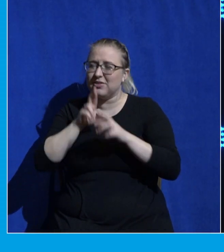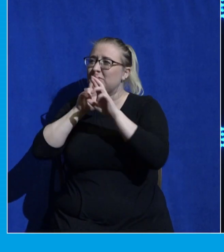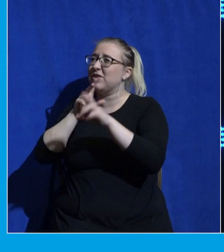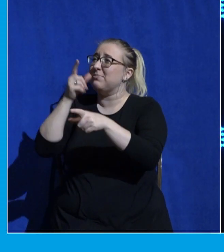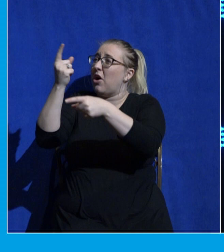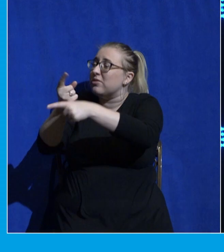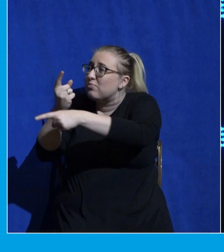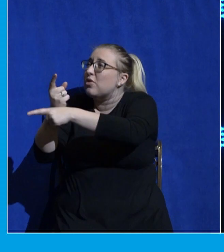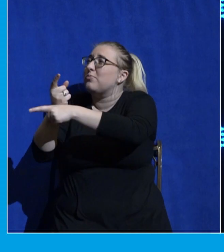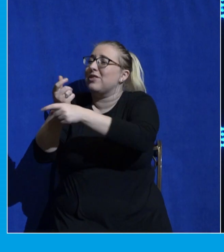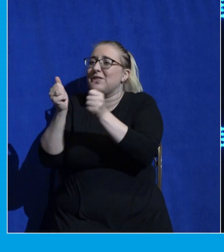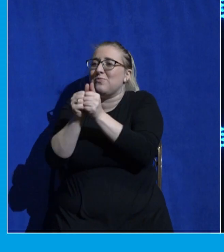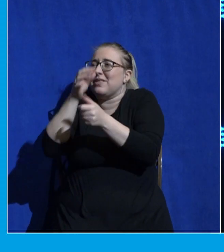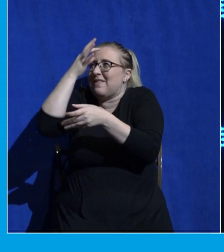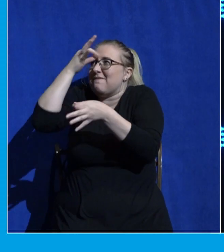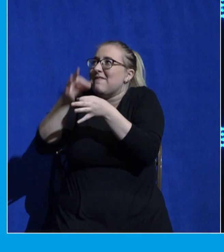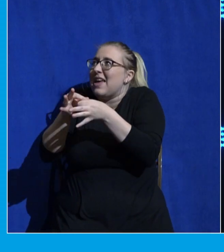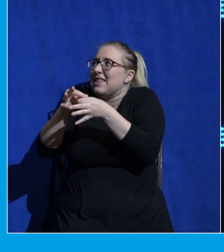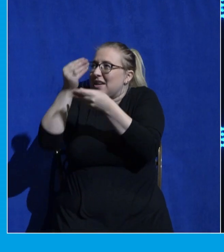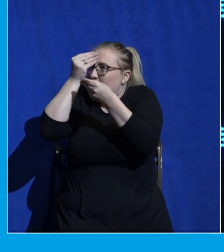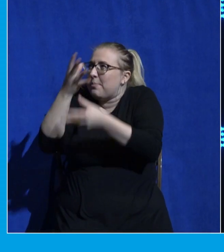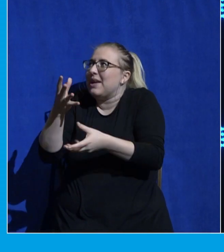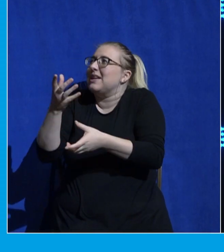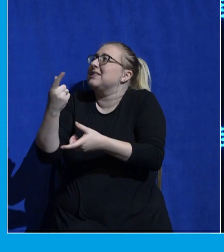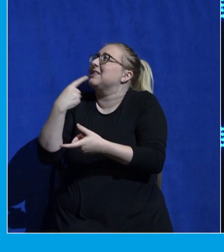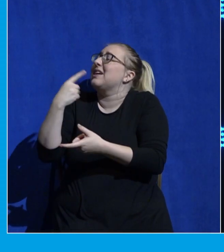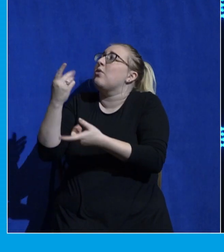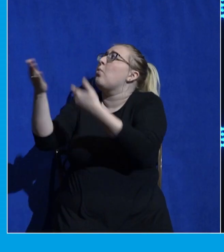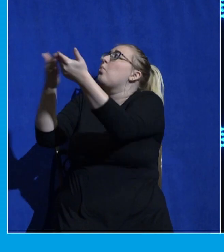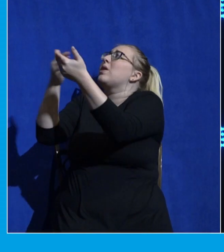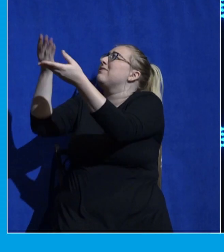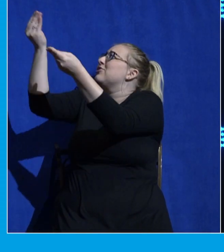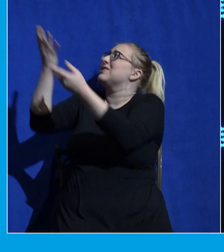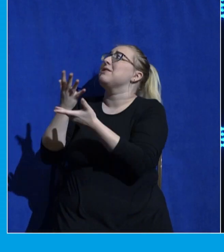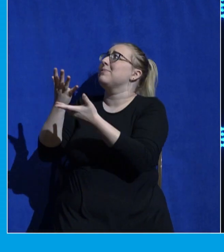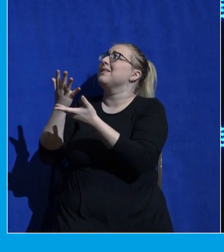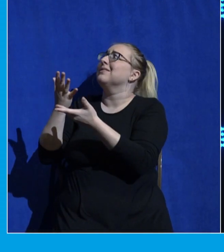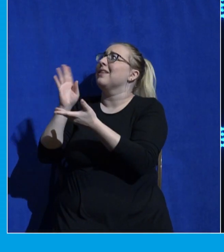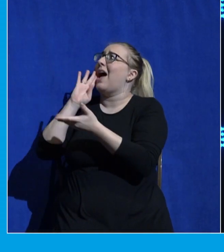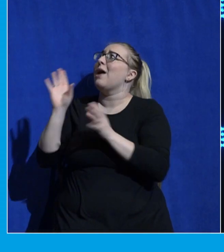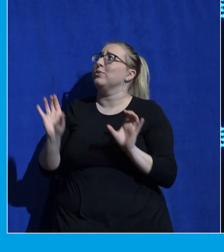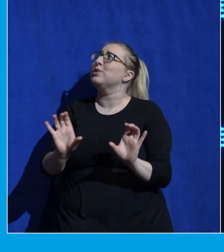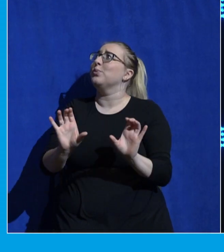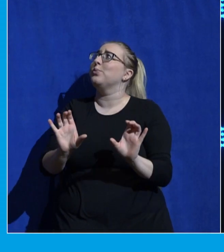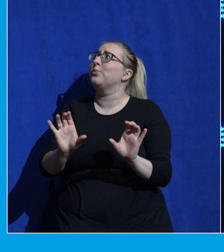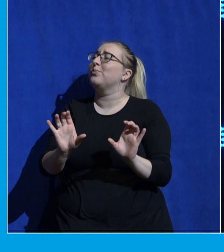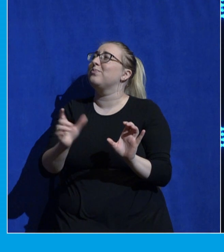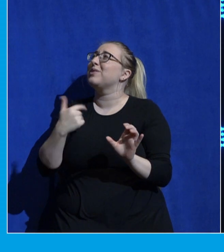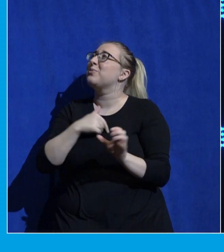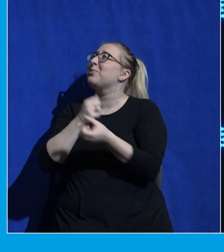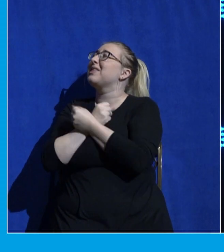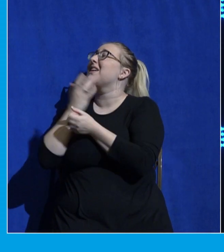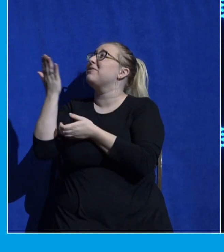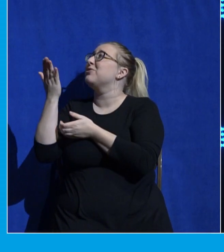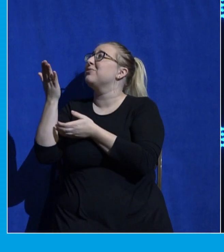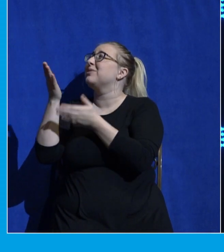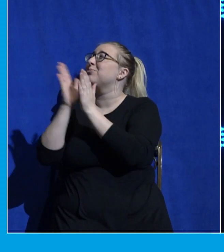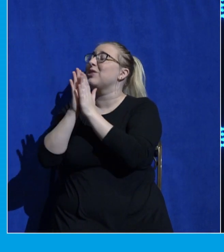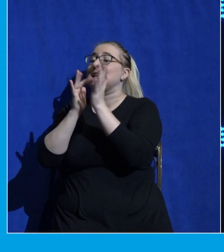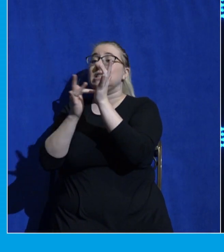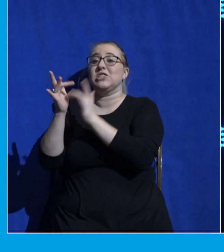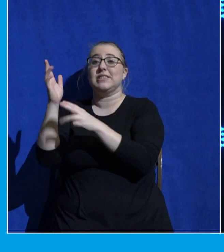in faith and obedience, saying, God, whatever you tell me to do today, I'll do it. And we love you. I pray these things in the name of